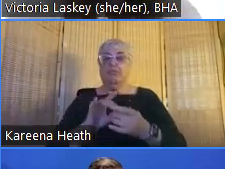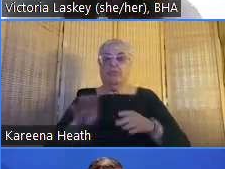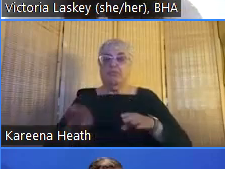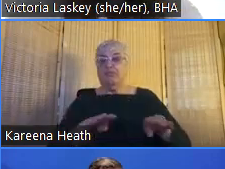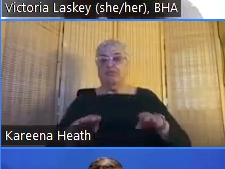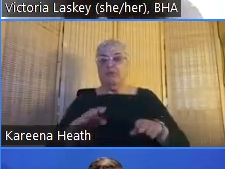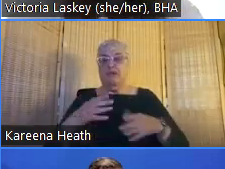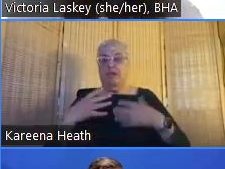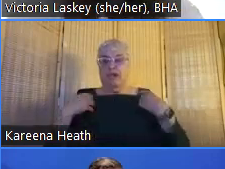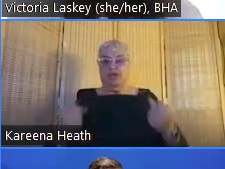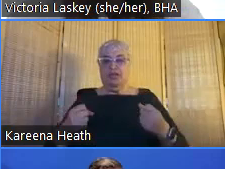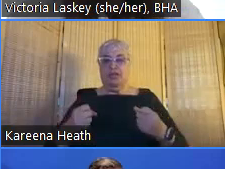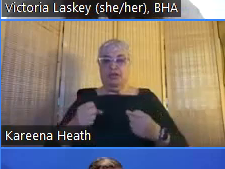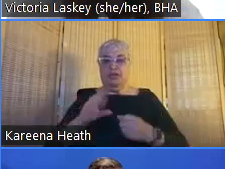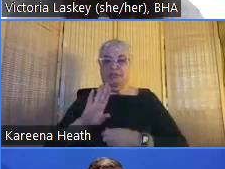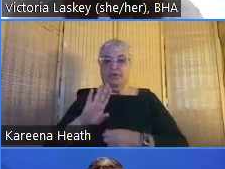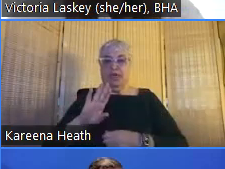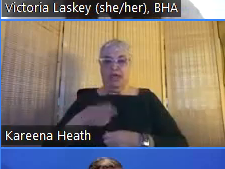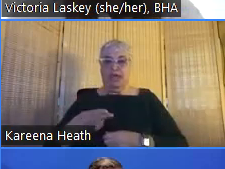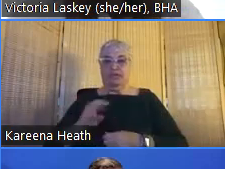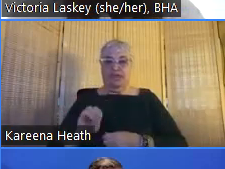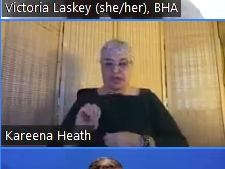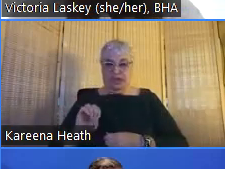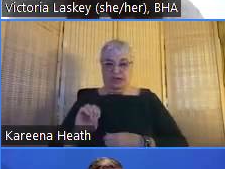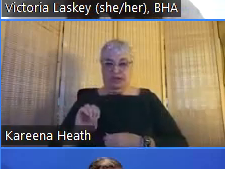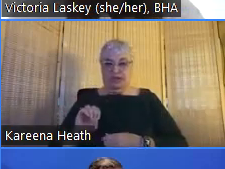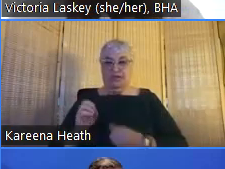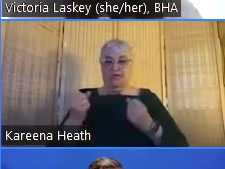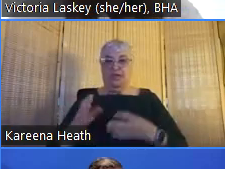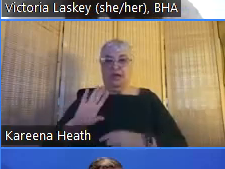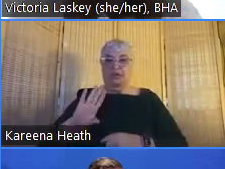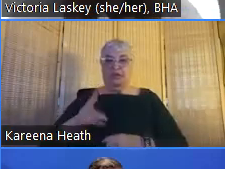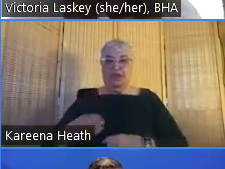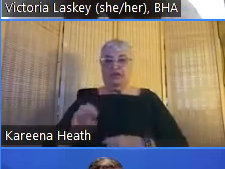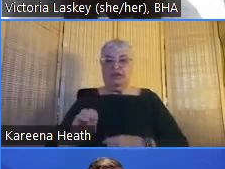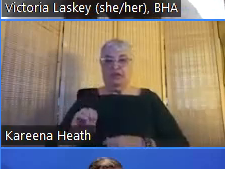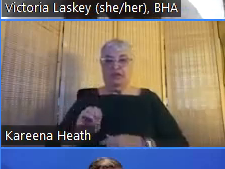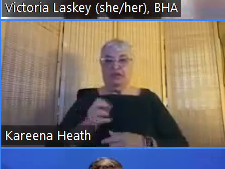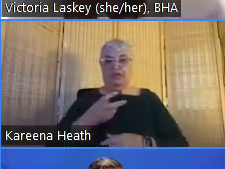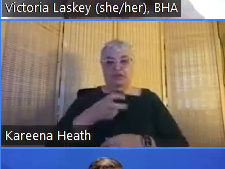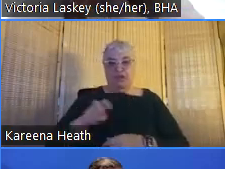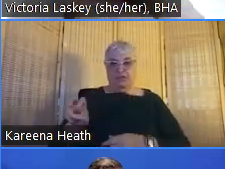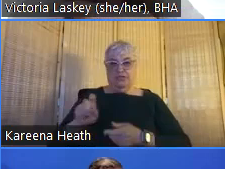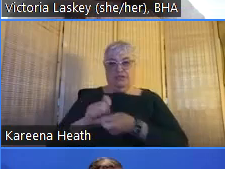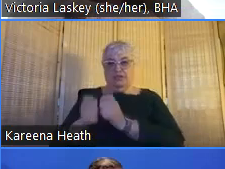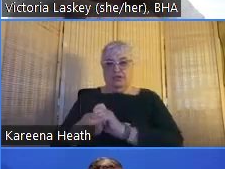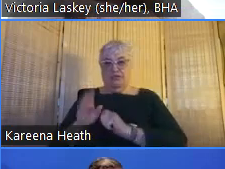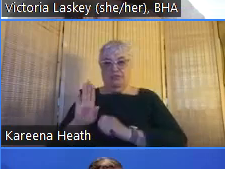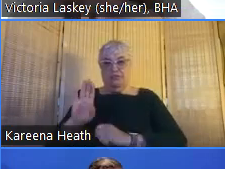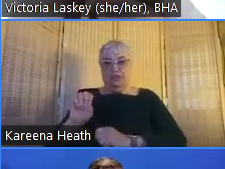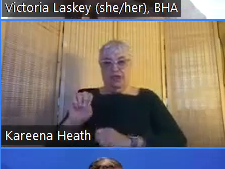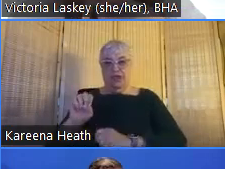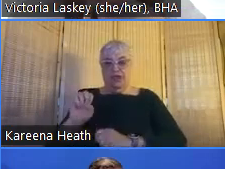health entities or BHEs. A lot of those BHEs will be transitioning over to a BHE